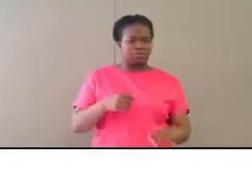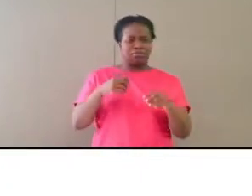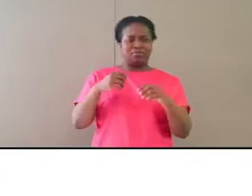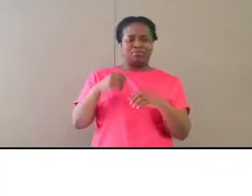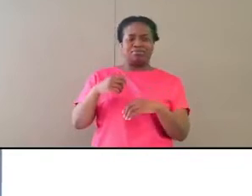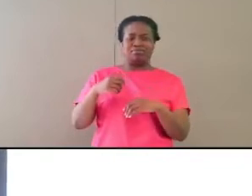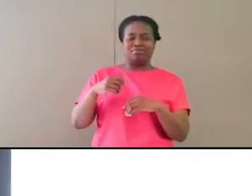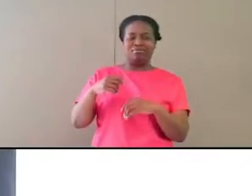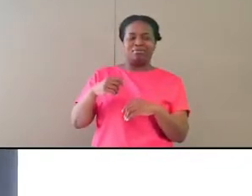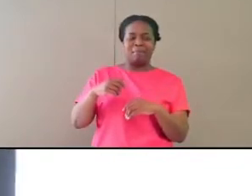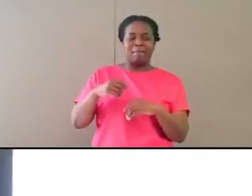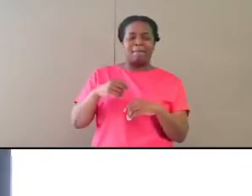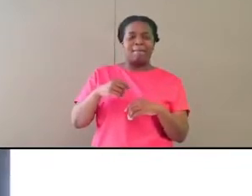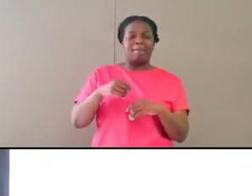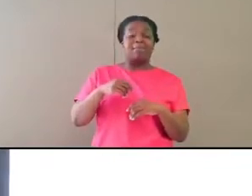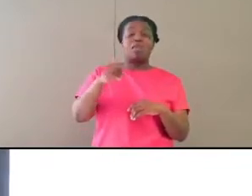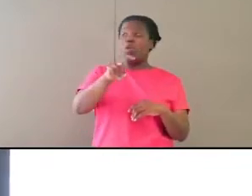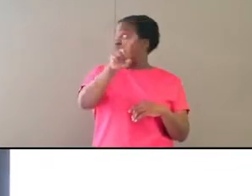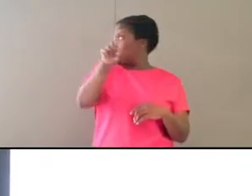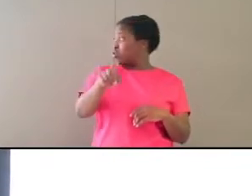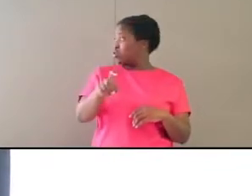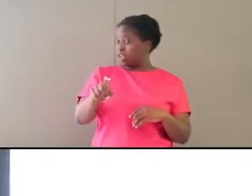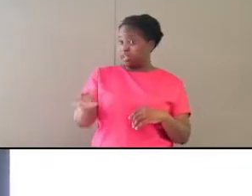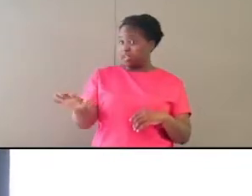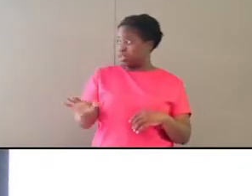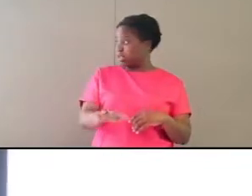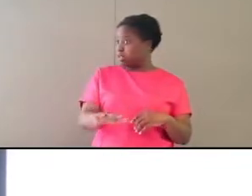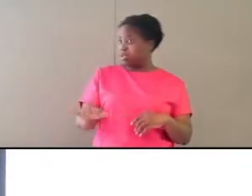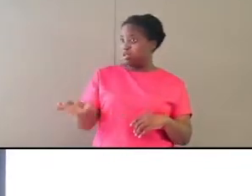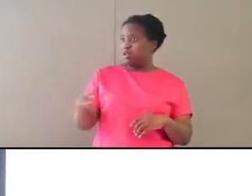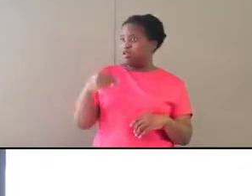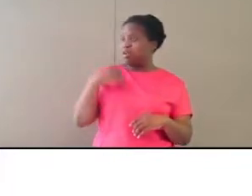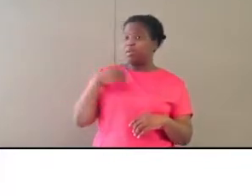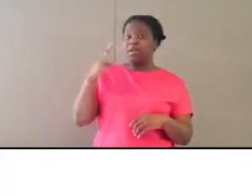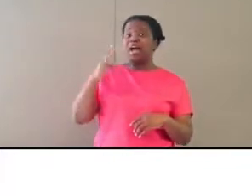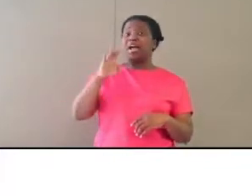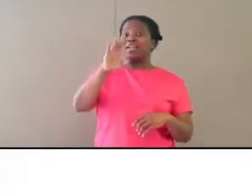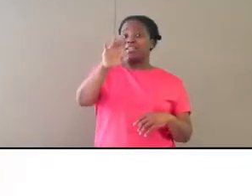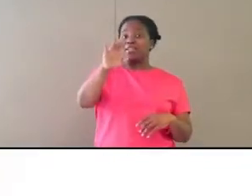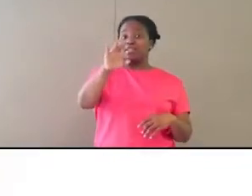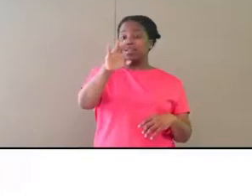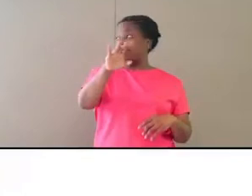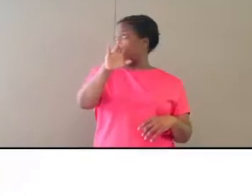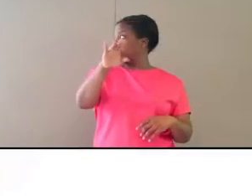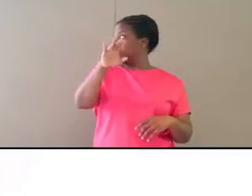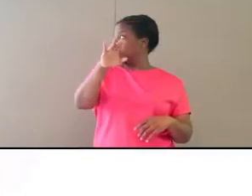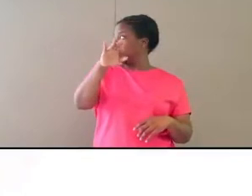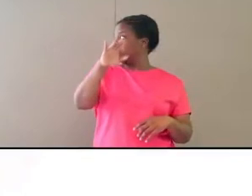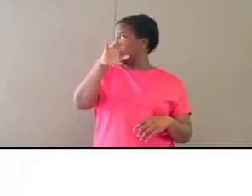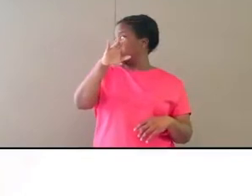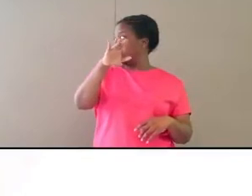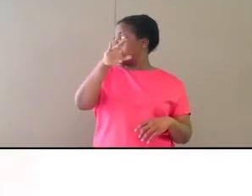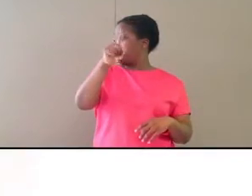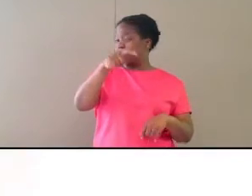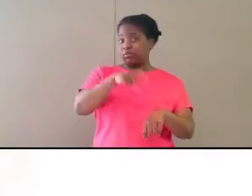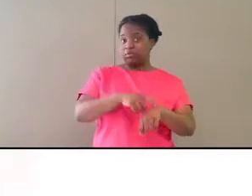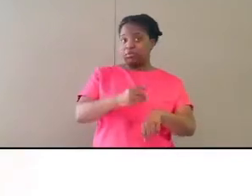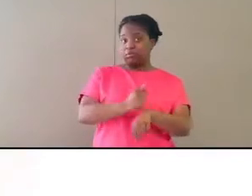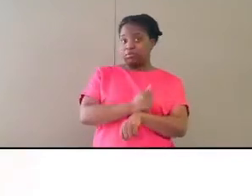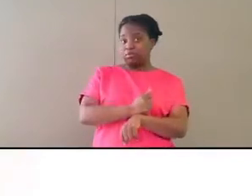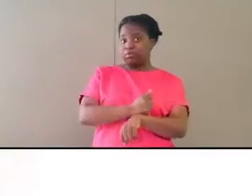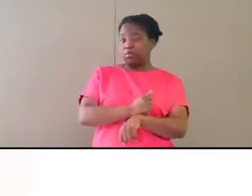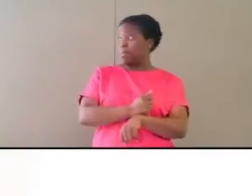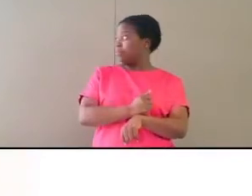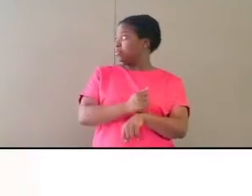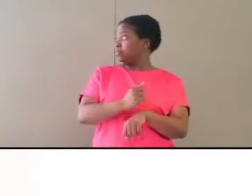preferred it to come from, let's take a question here. No, I'm here. I see you there, my brother. Okay, but we are running out of time. So